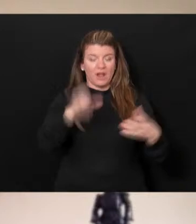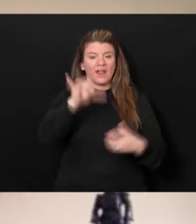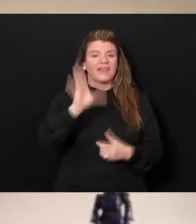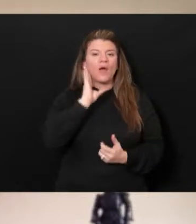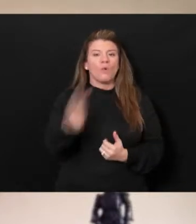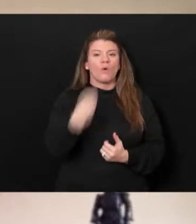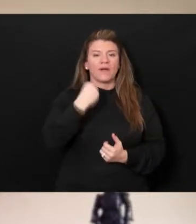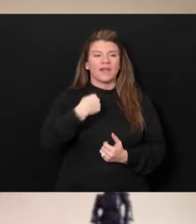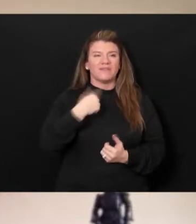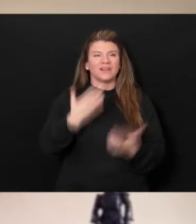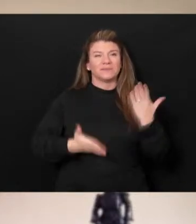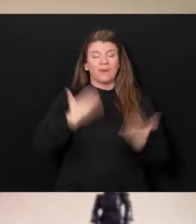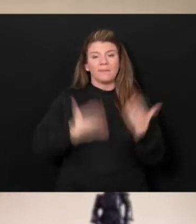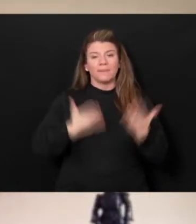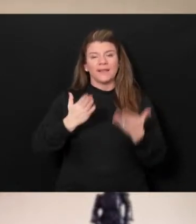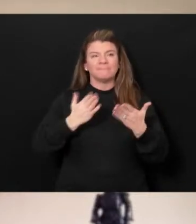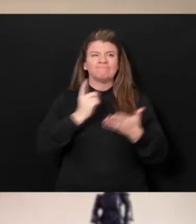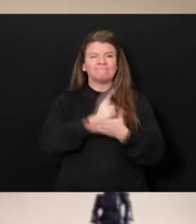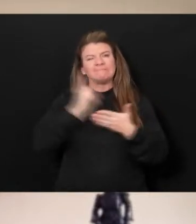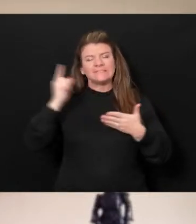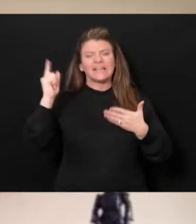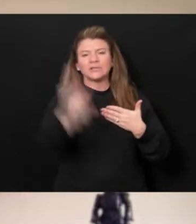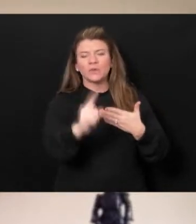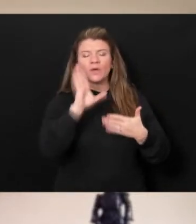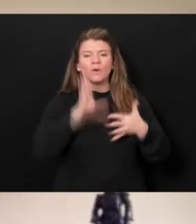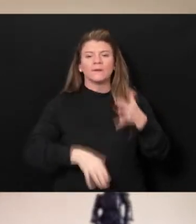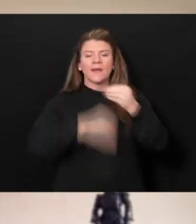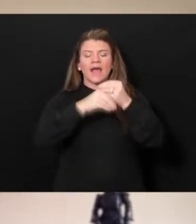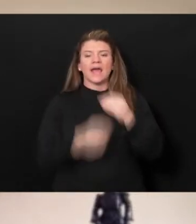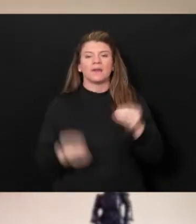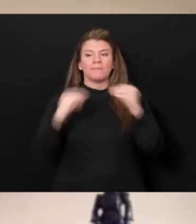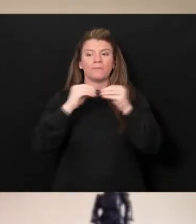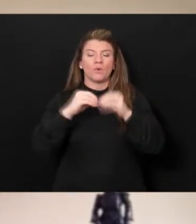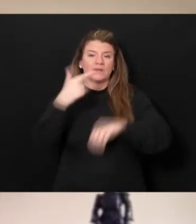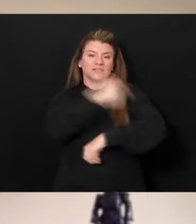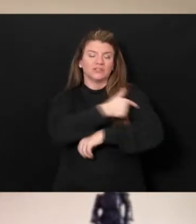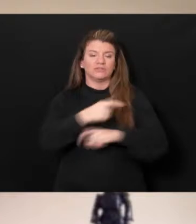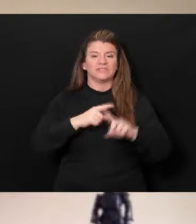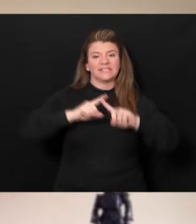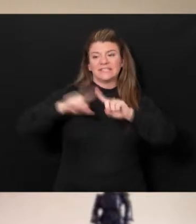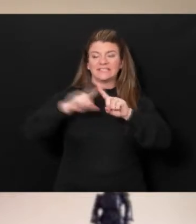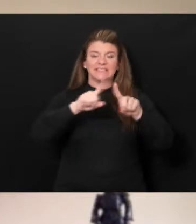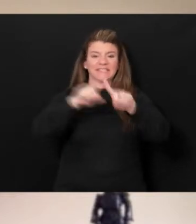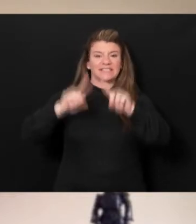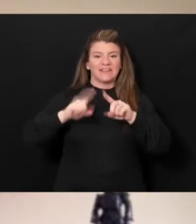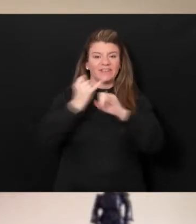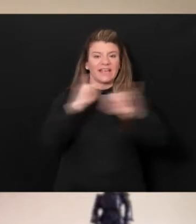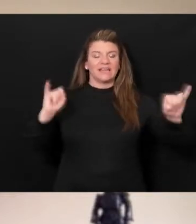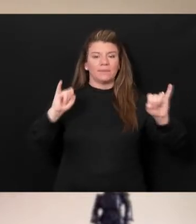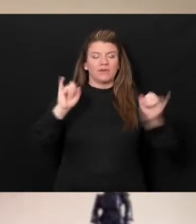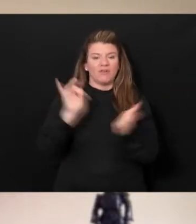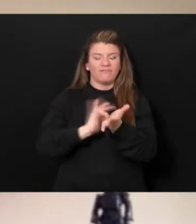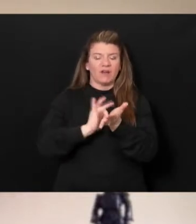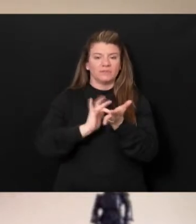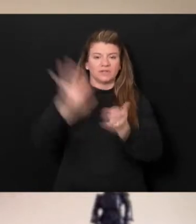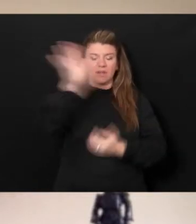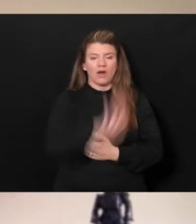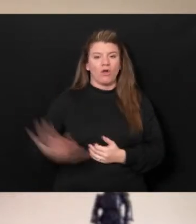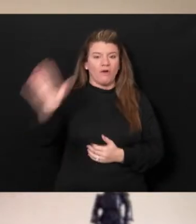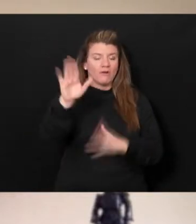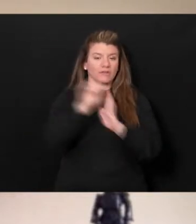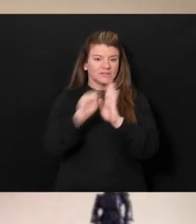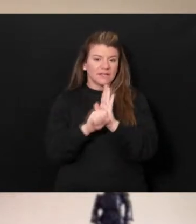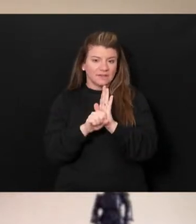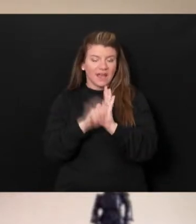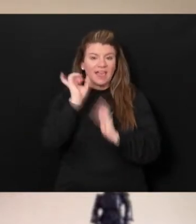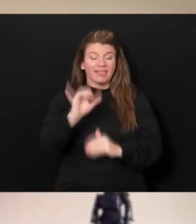us probably the following week additional doses in a number of different independent pharmacies across our state,